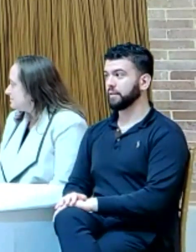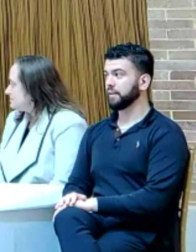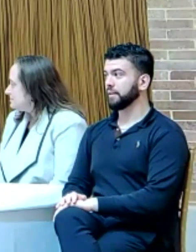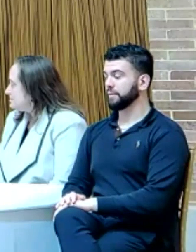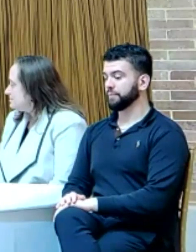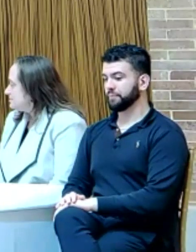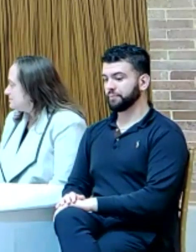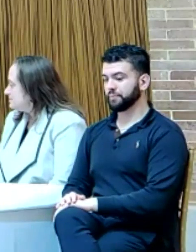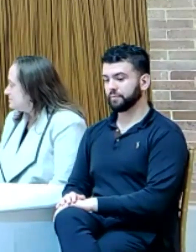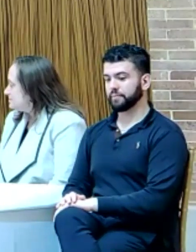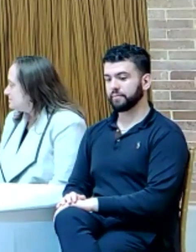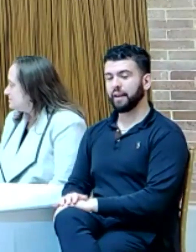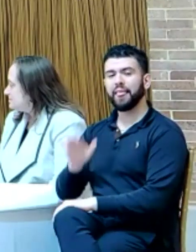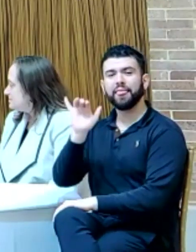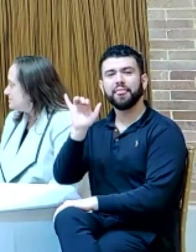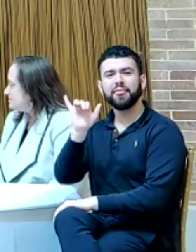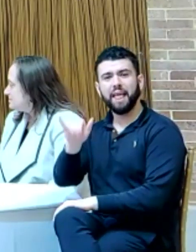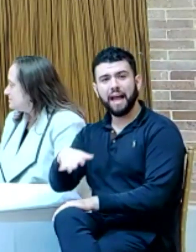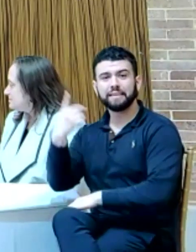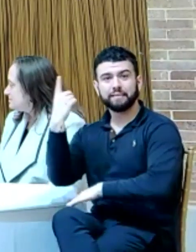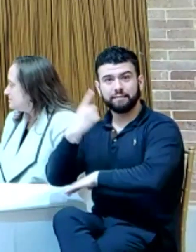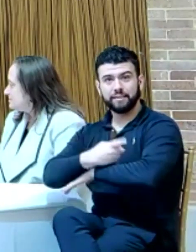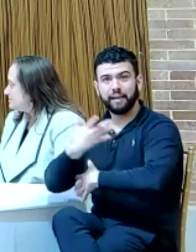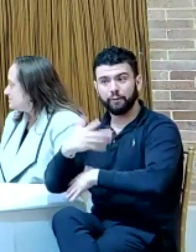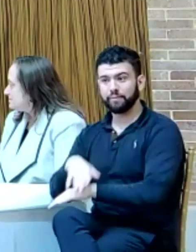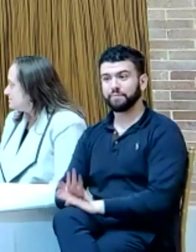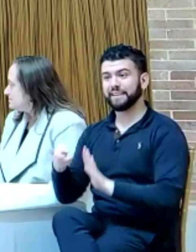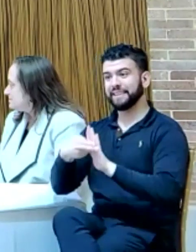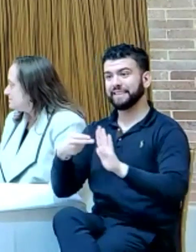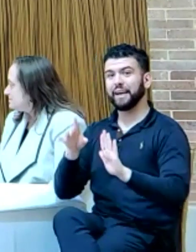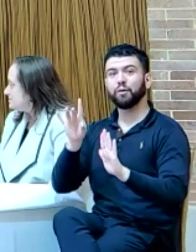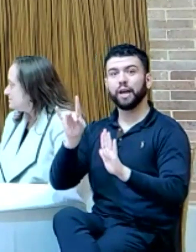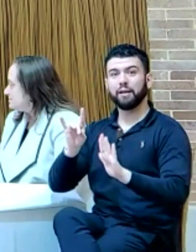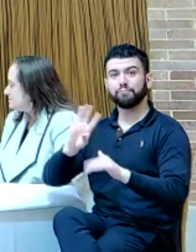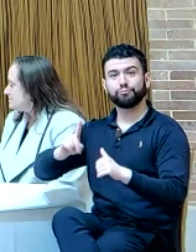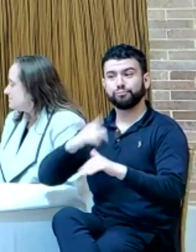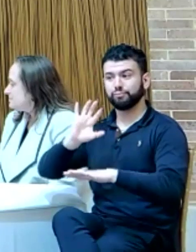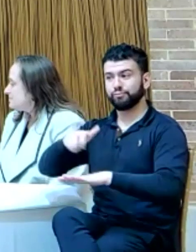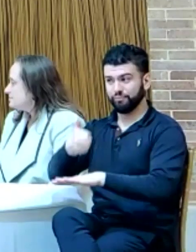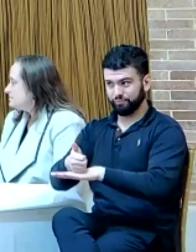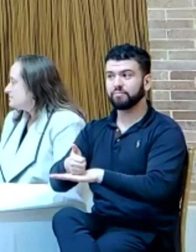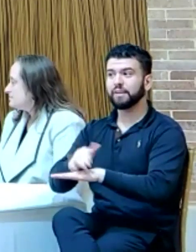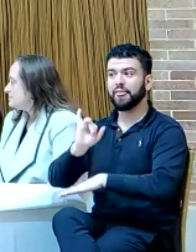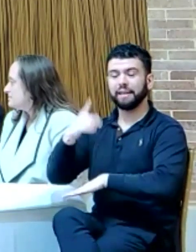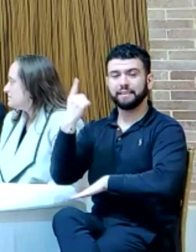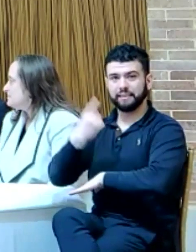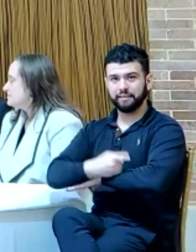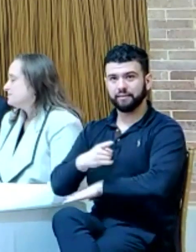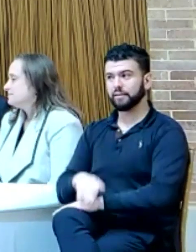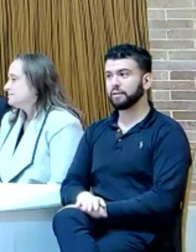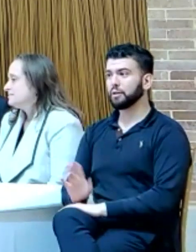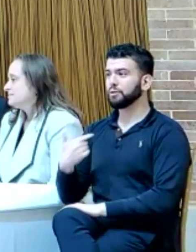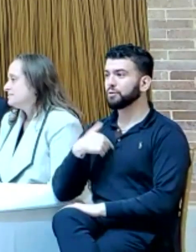Act um that's basically the date in which title 8 was first enacted and so we we